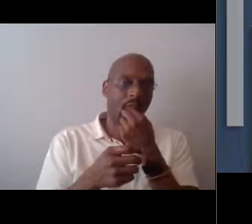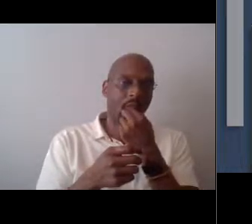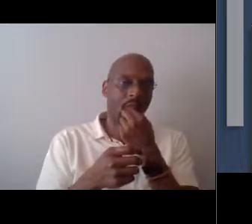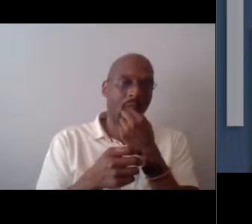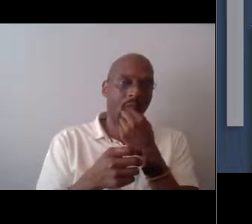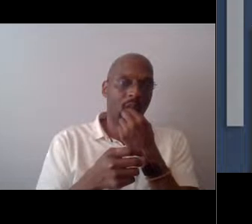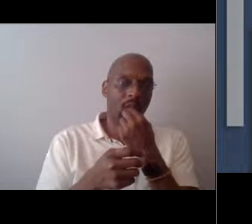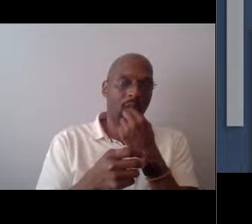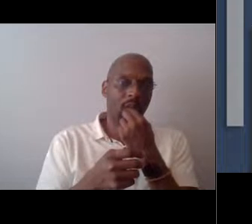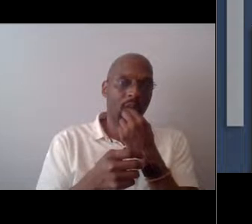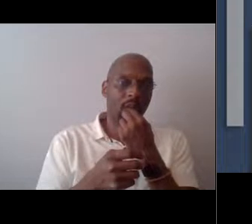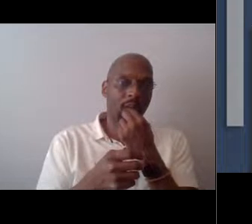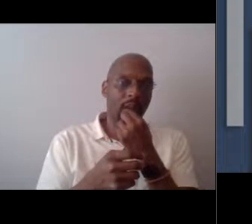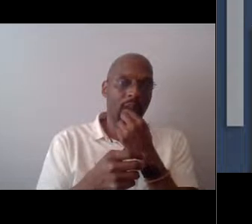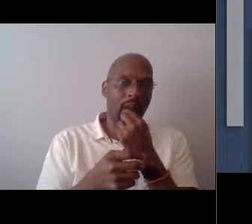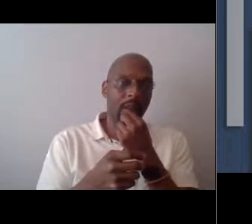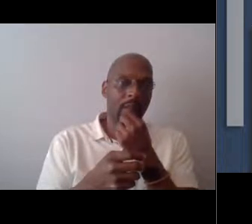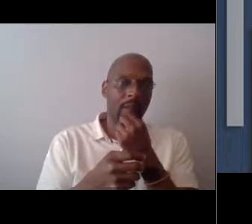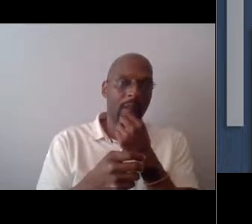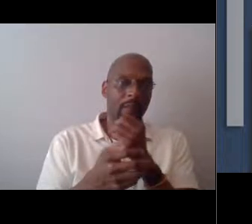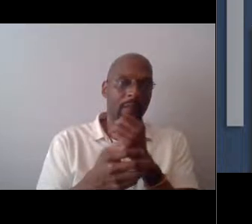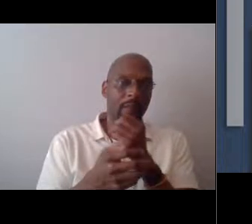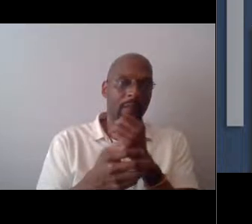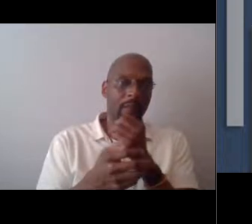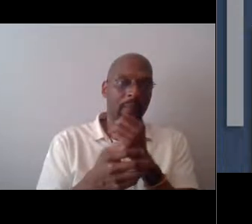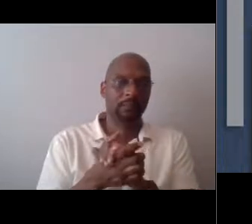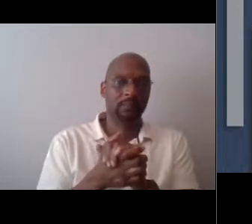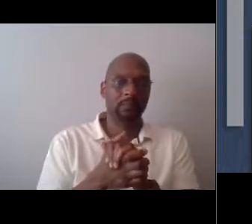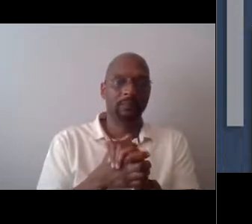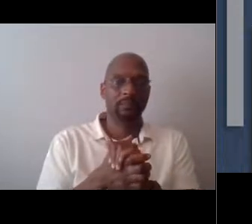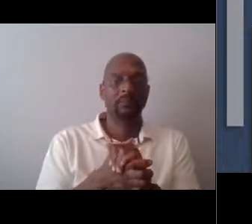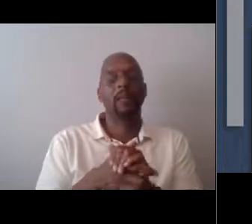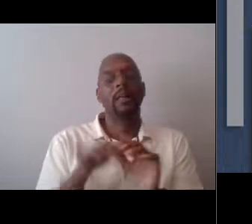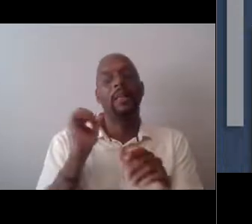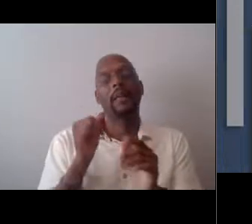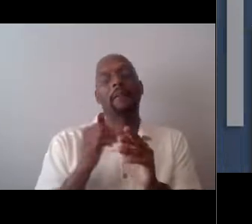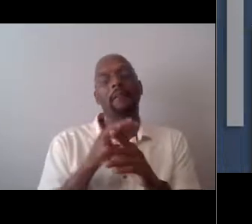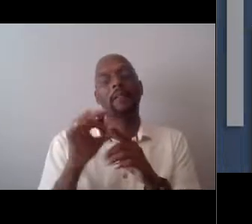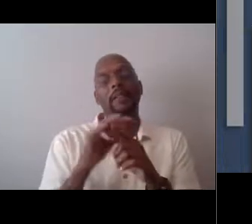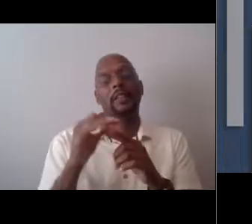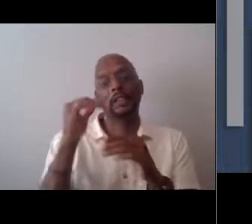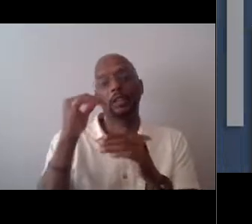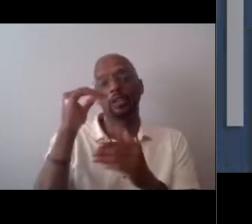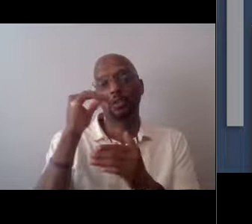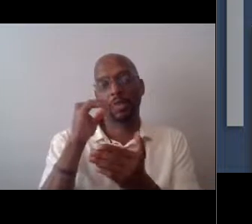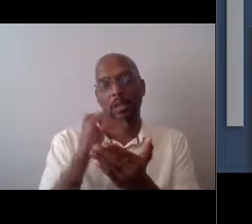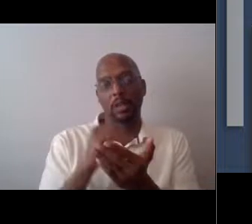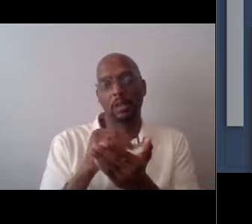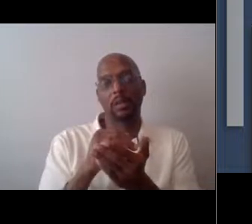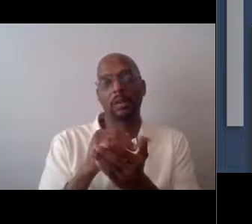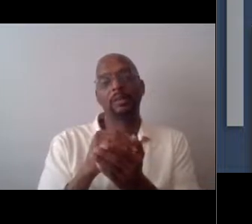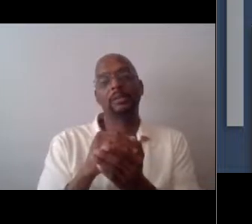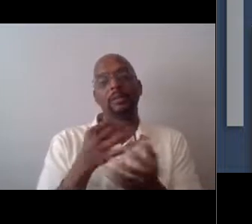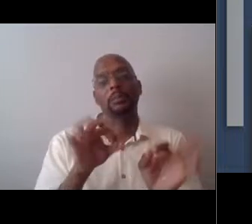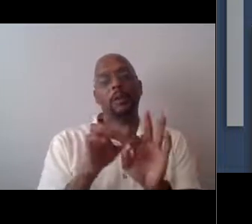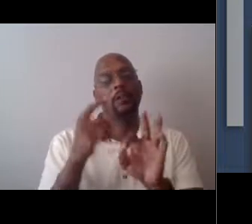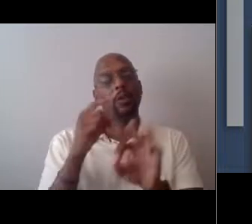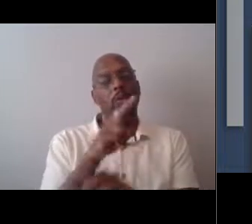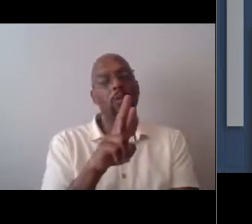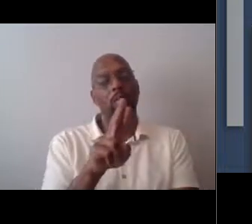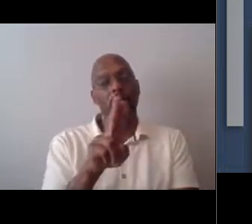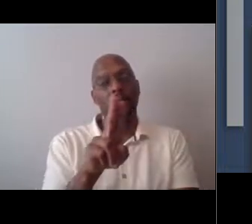of capture communities like that, where it just operates at a much smaller scale than a census tract, particularly in our rural regions where a census tract can be the entire